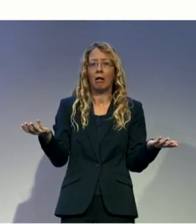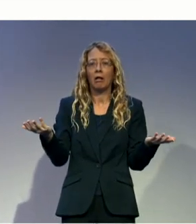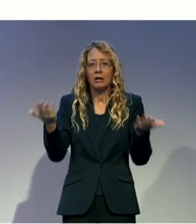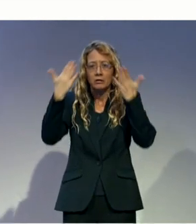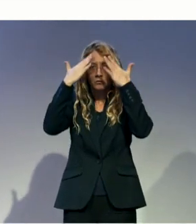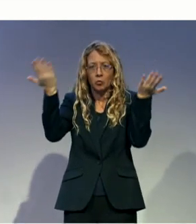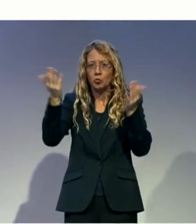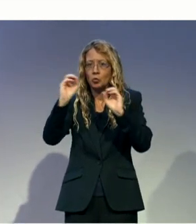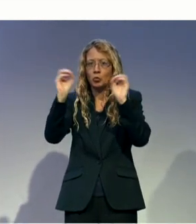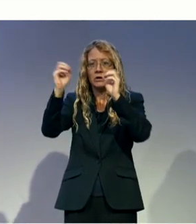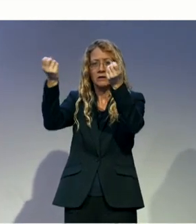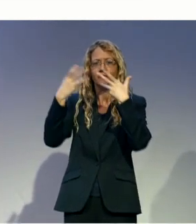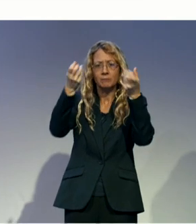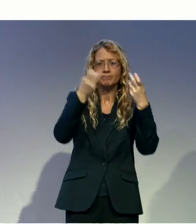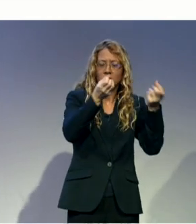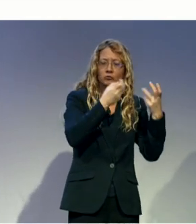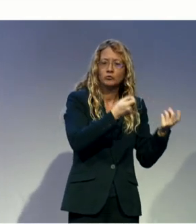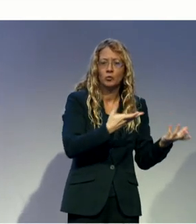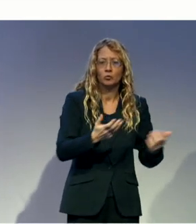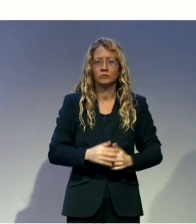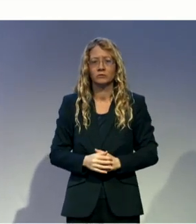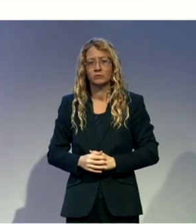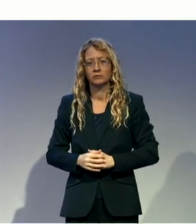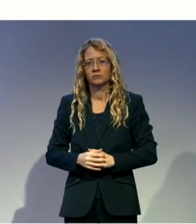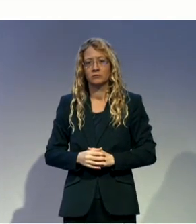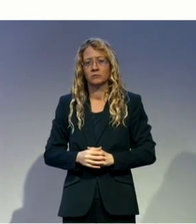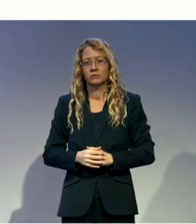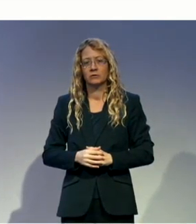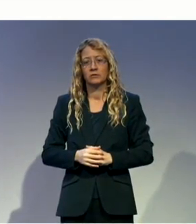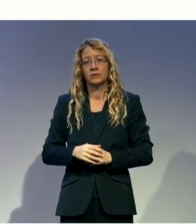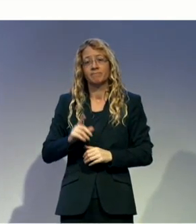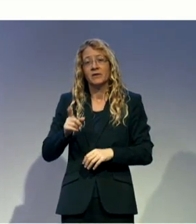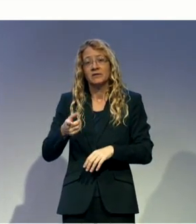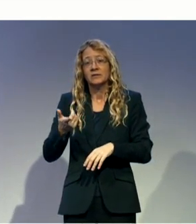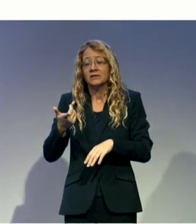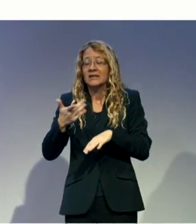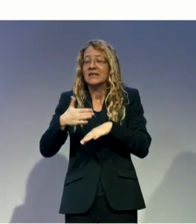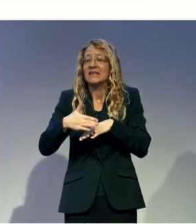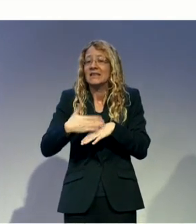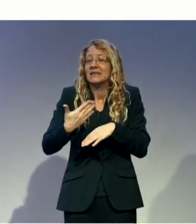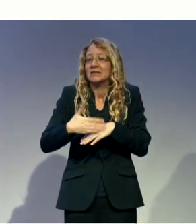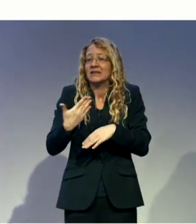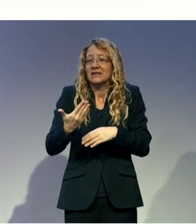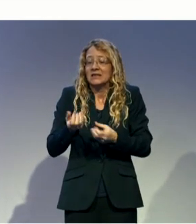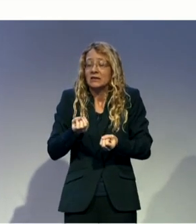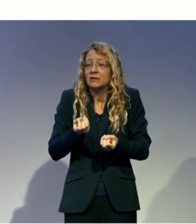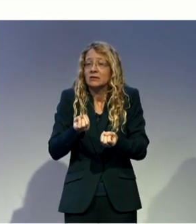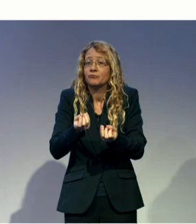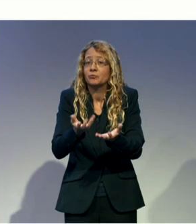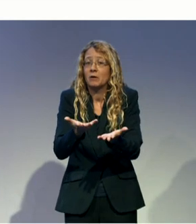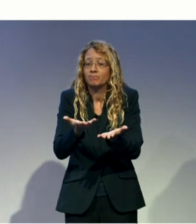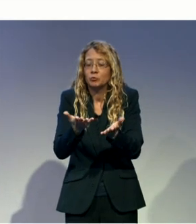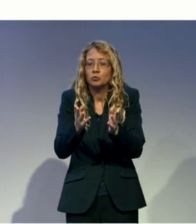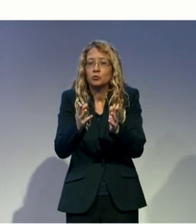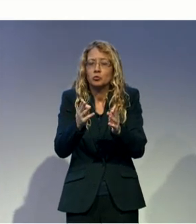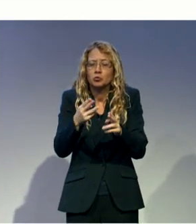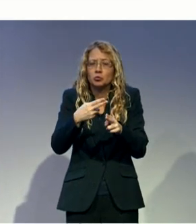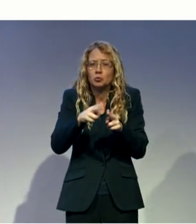message short and easy for these social media channels. Just think about Donald Trump on Twitter.